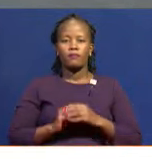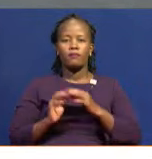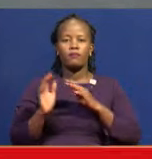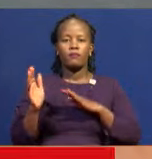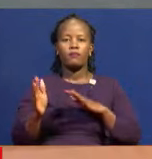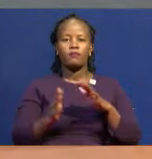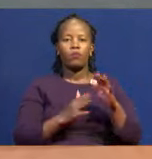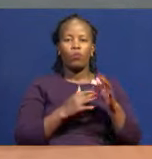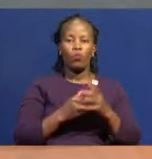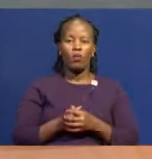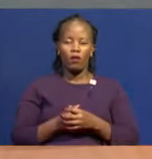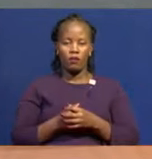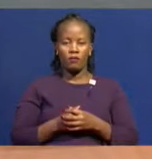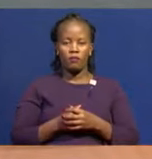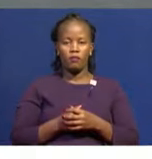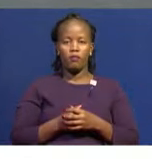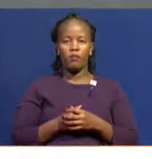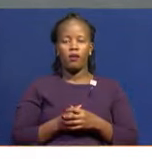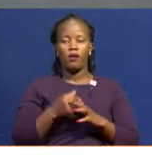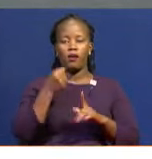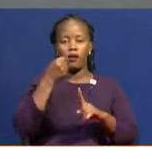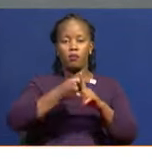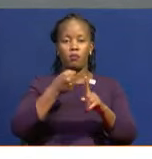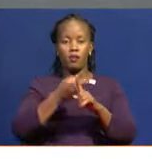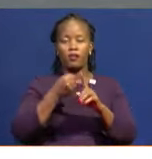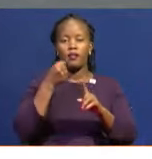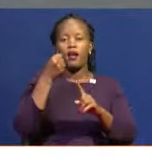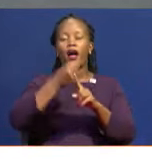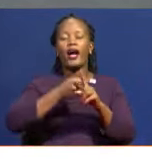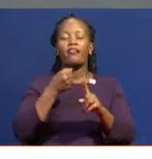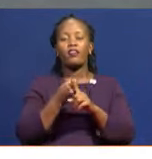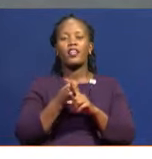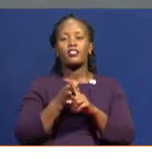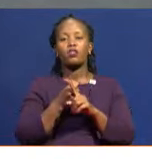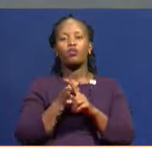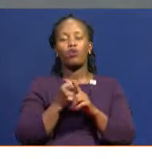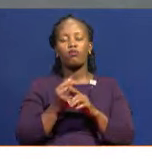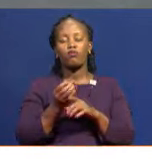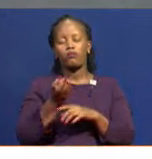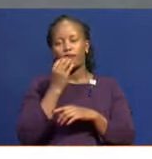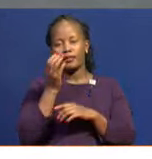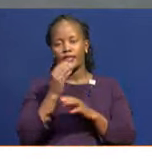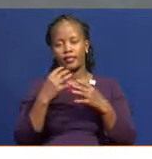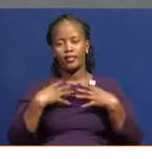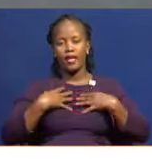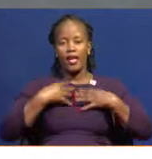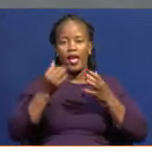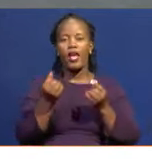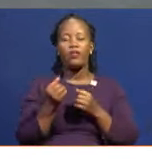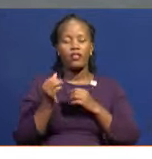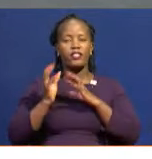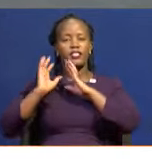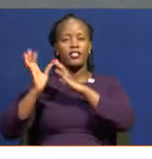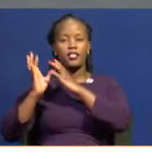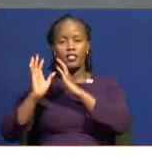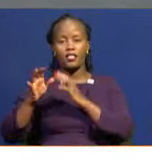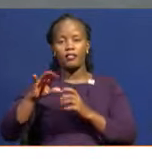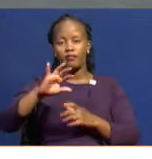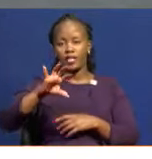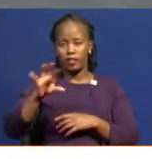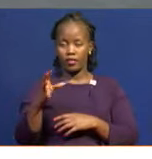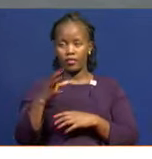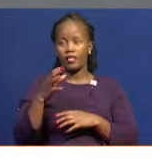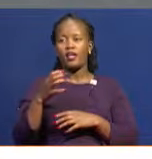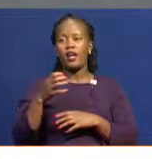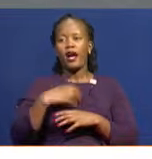Still on health, advocates of plant-based diet in Kilifi County have embarked on a campaign to educate residents on the importance